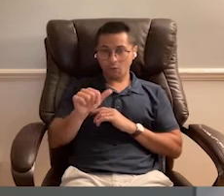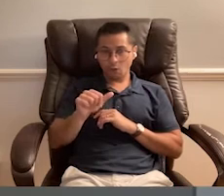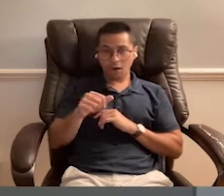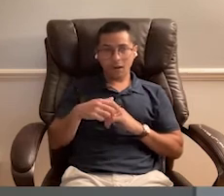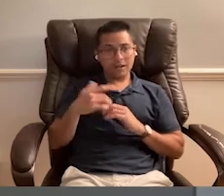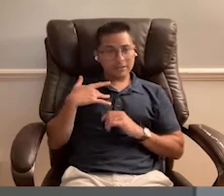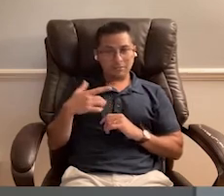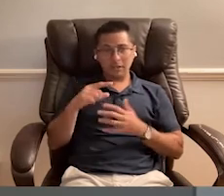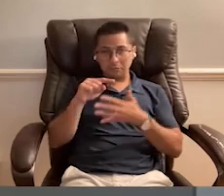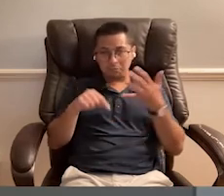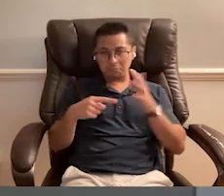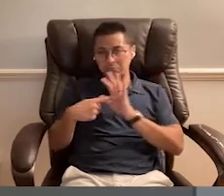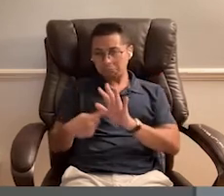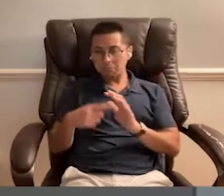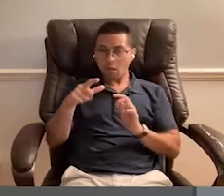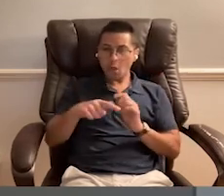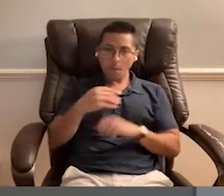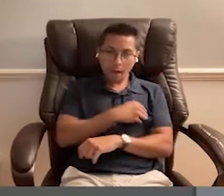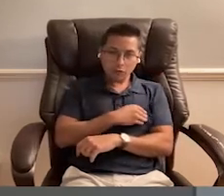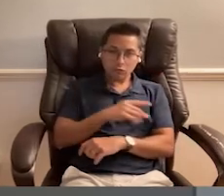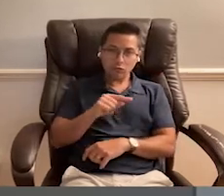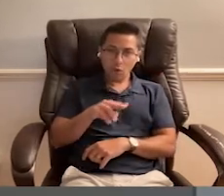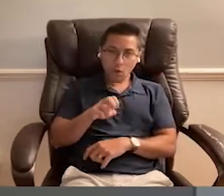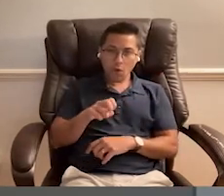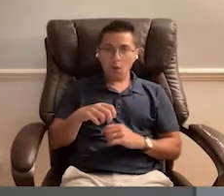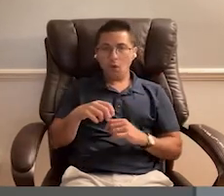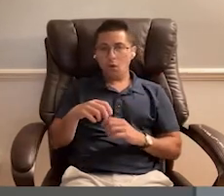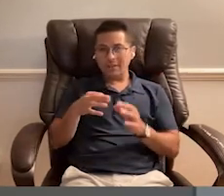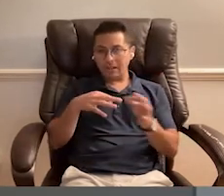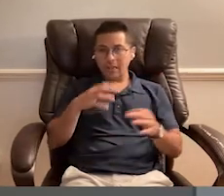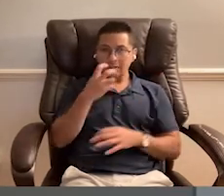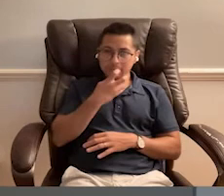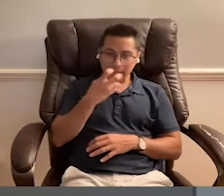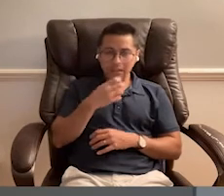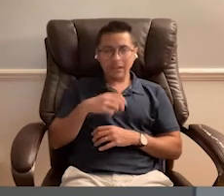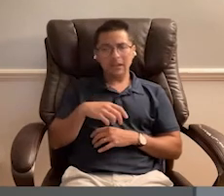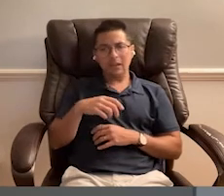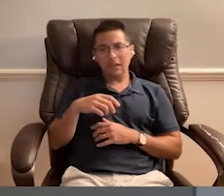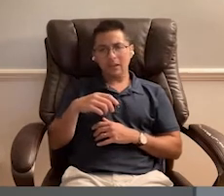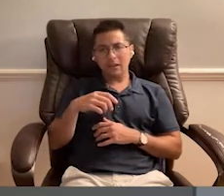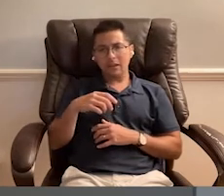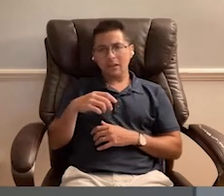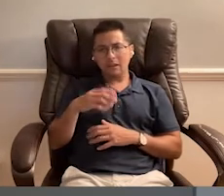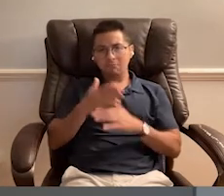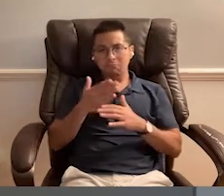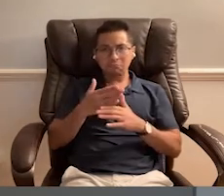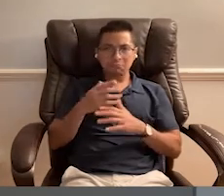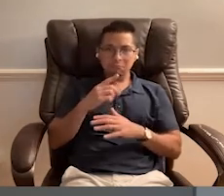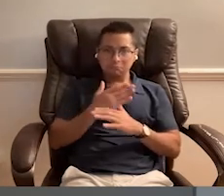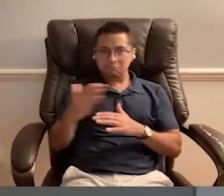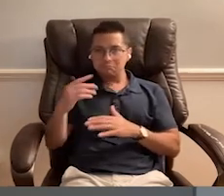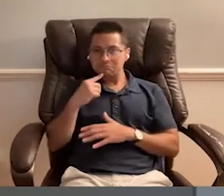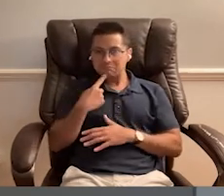Florida. Generally, it's characterized by these characteristics: low muscle tone, absent to severely delayed speech, and moderate to